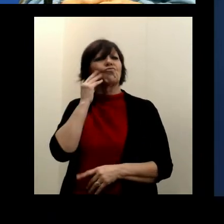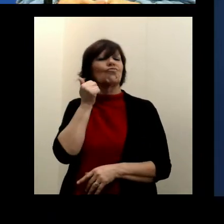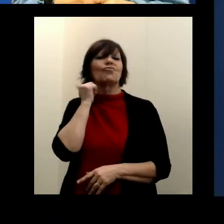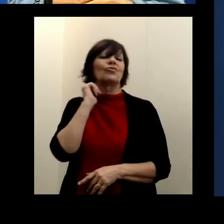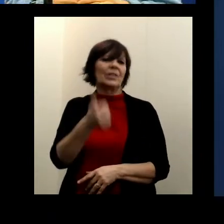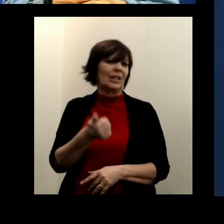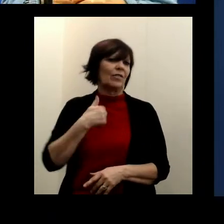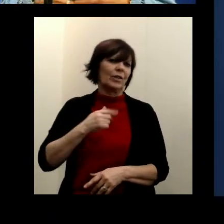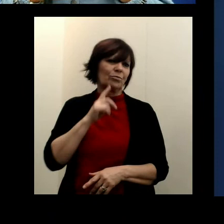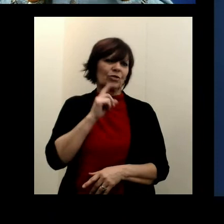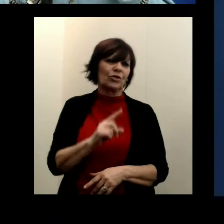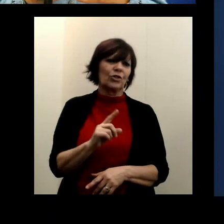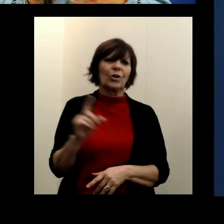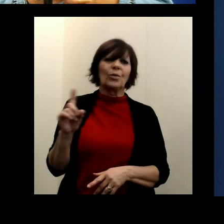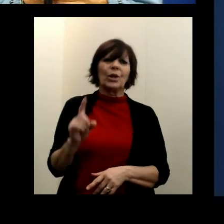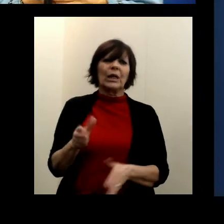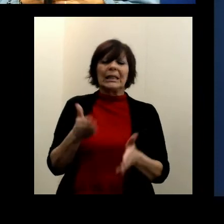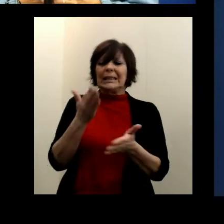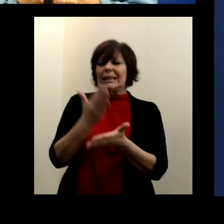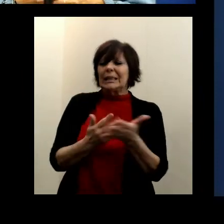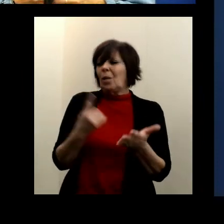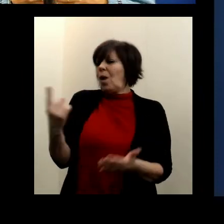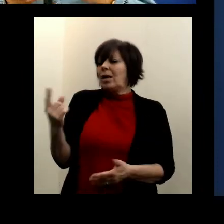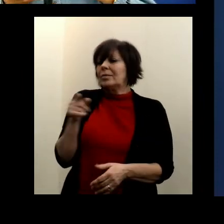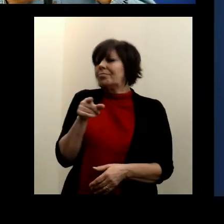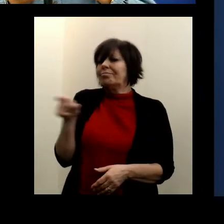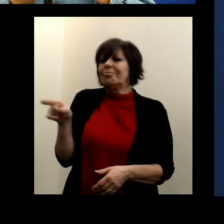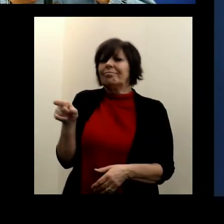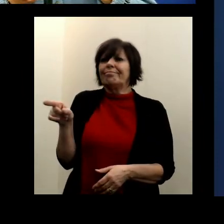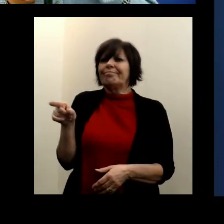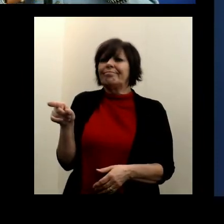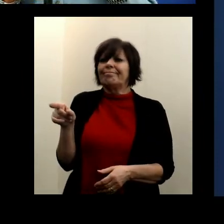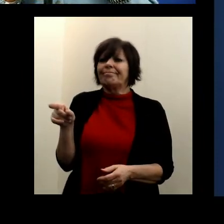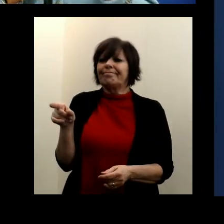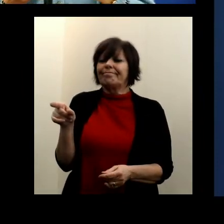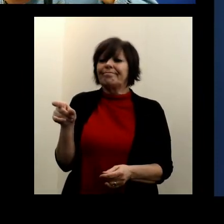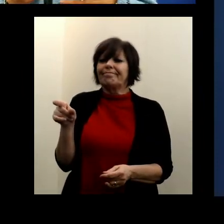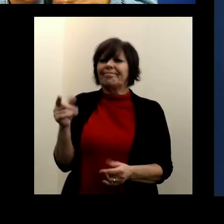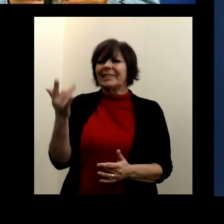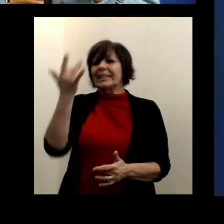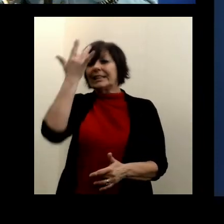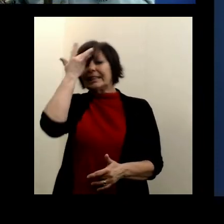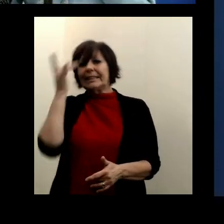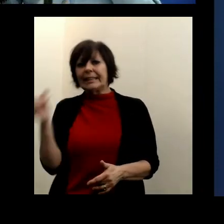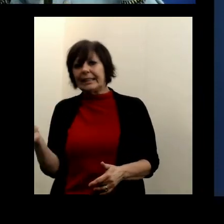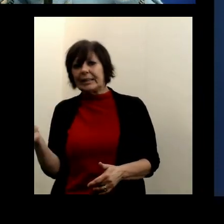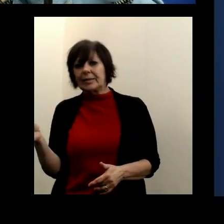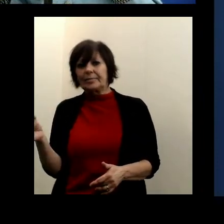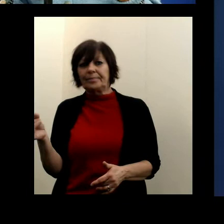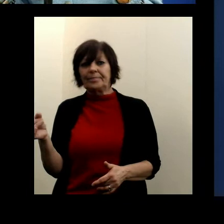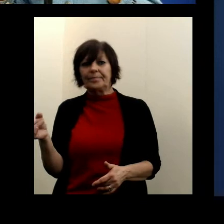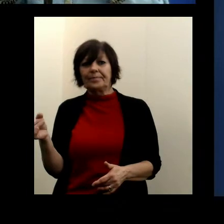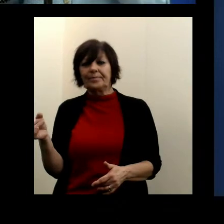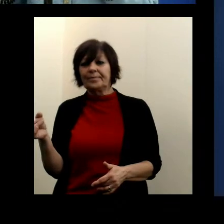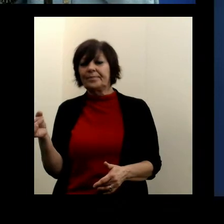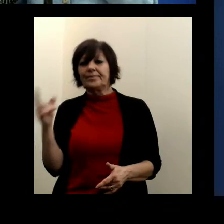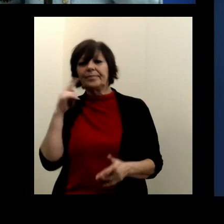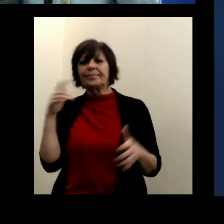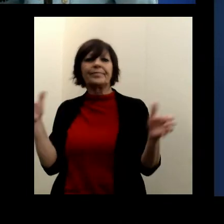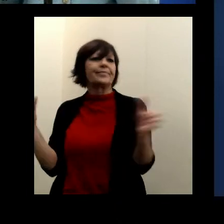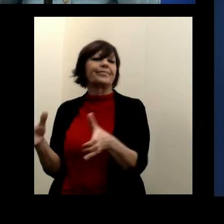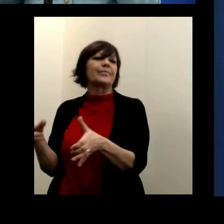them, where somebody has they get infected from some type of get together where